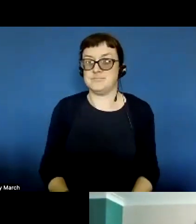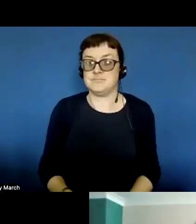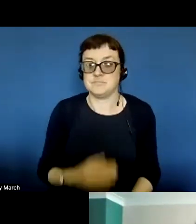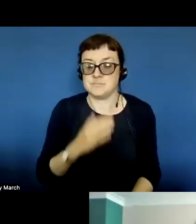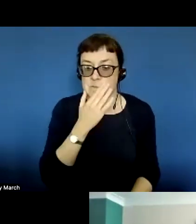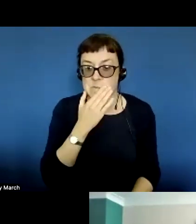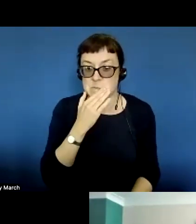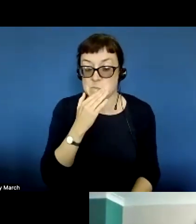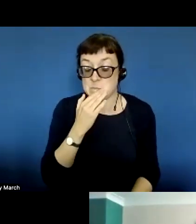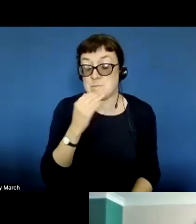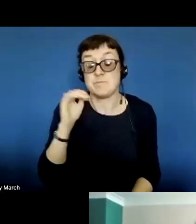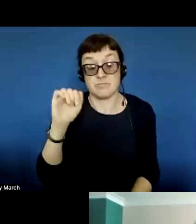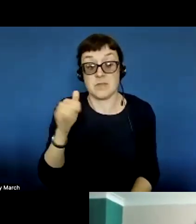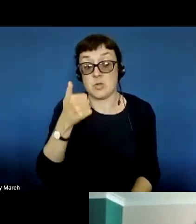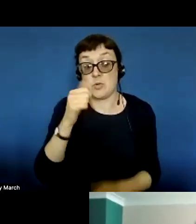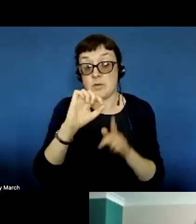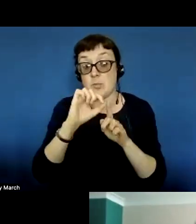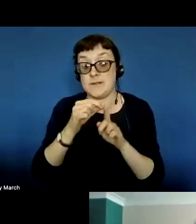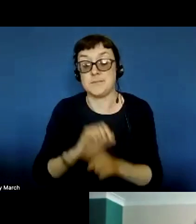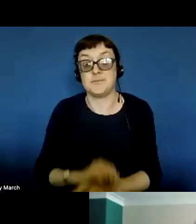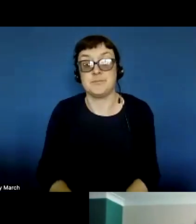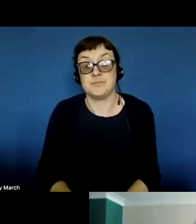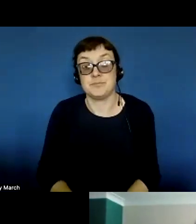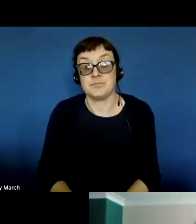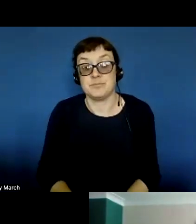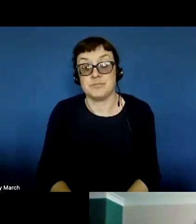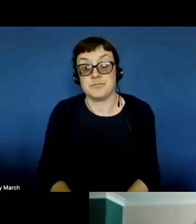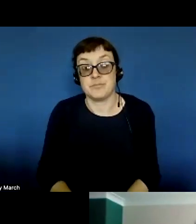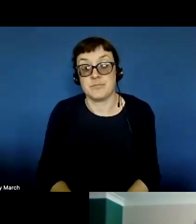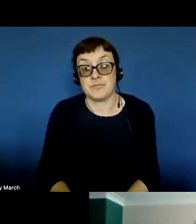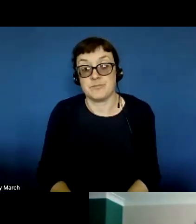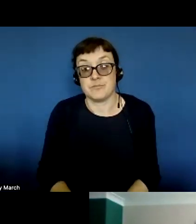Yeah, I think that's a really interesting point, actually, Mandy. And I think